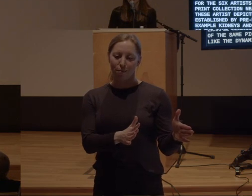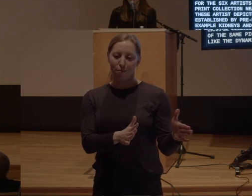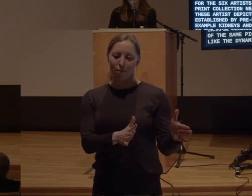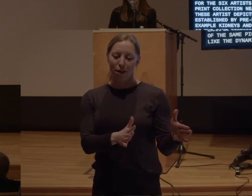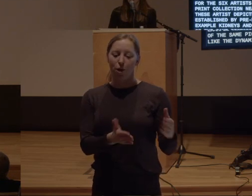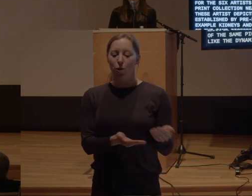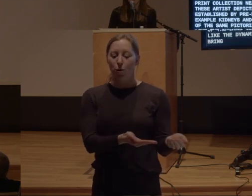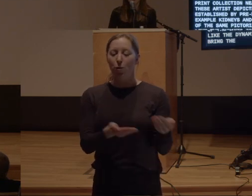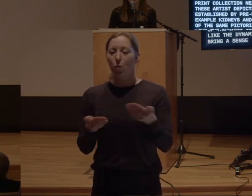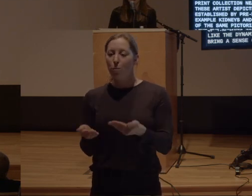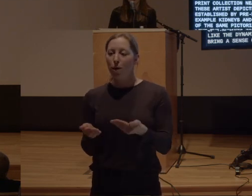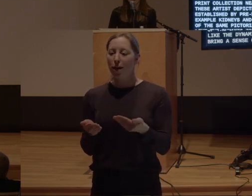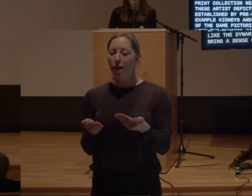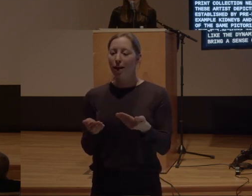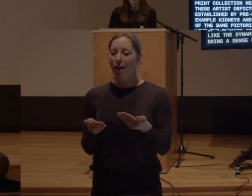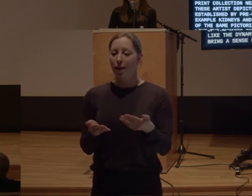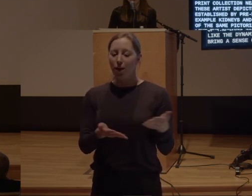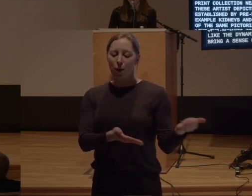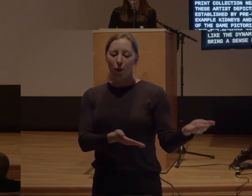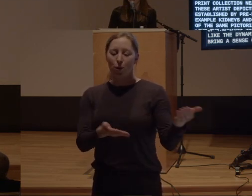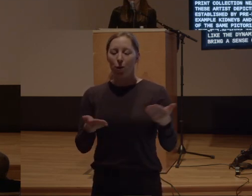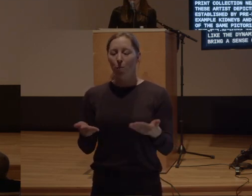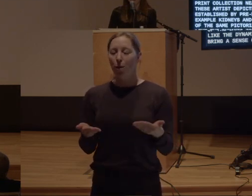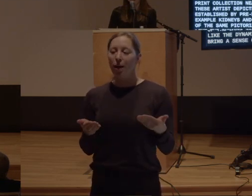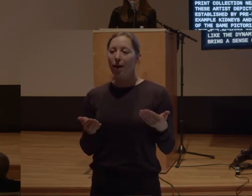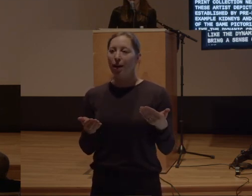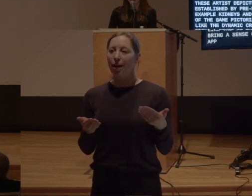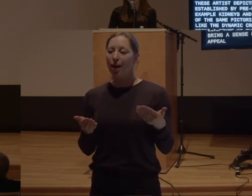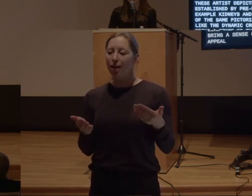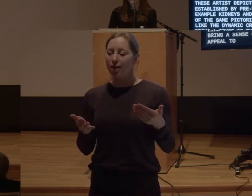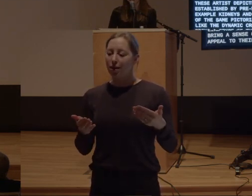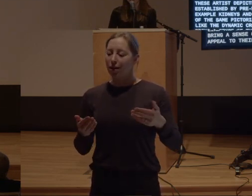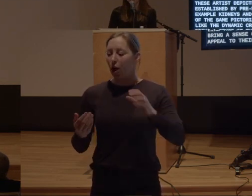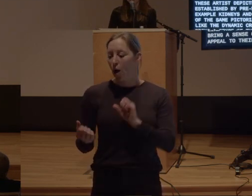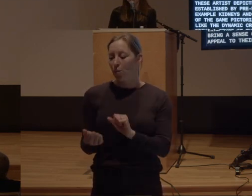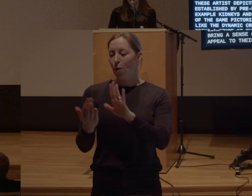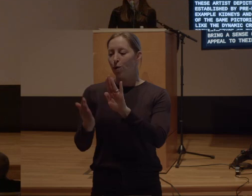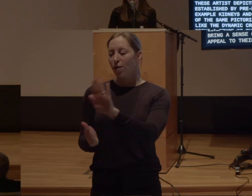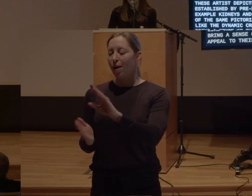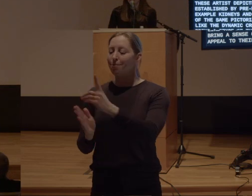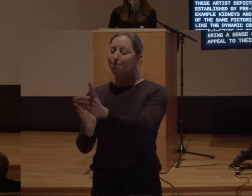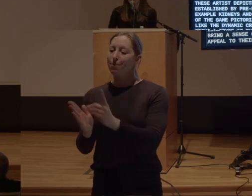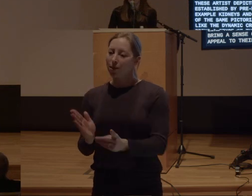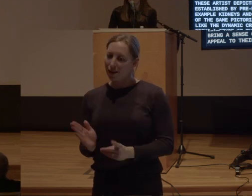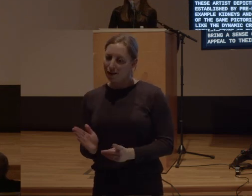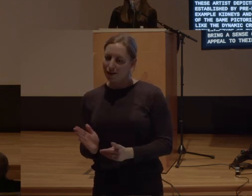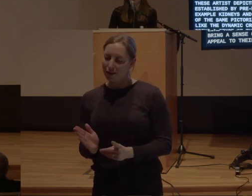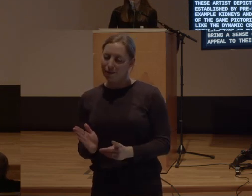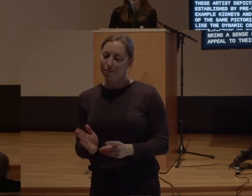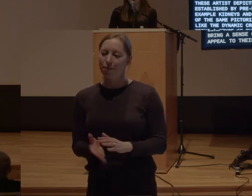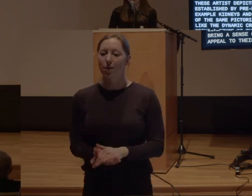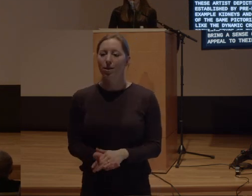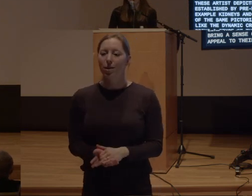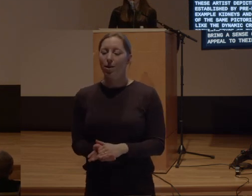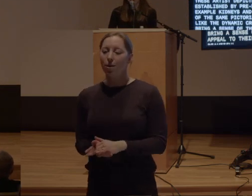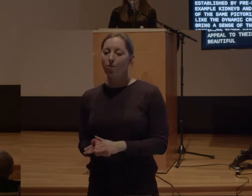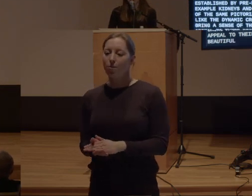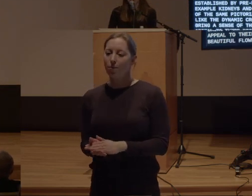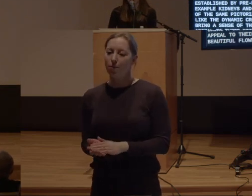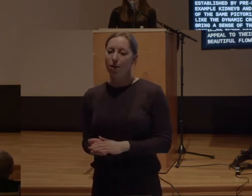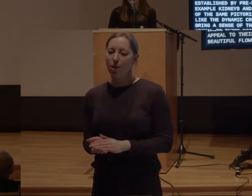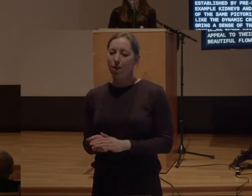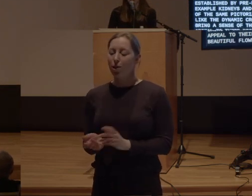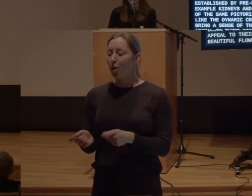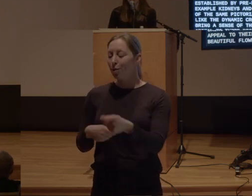to bring a sense of immediacy or even aesthetic appeal to their designs. Rather than a beautiful flower or